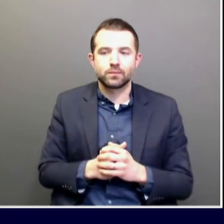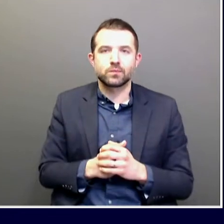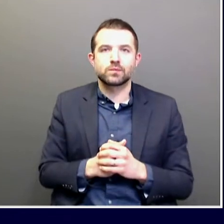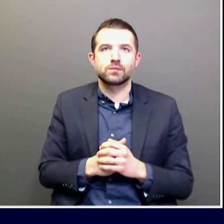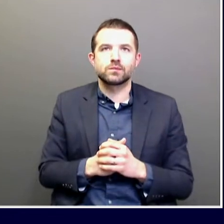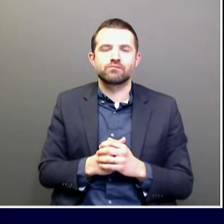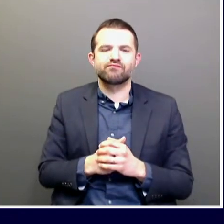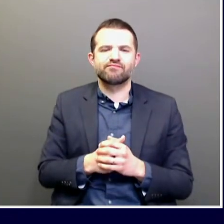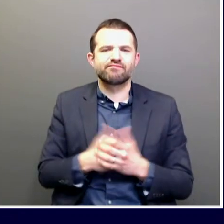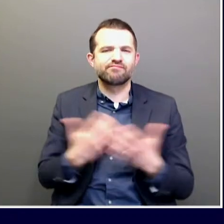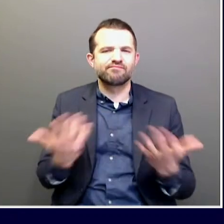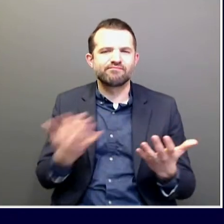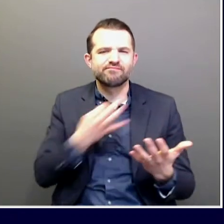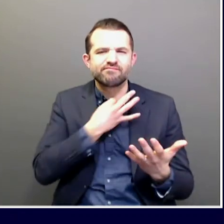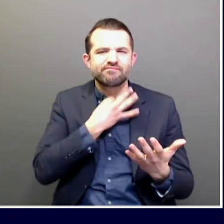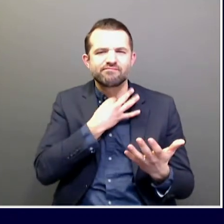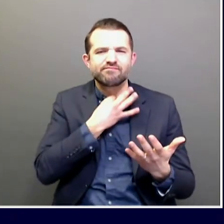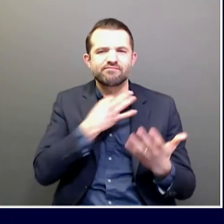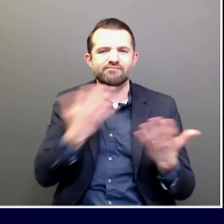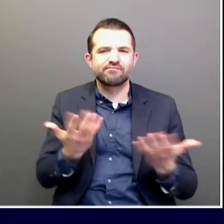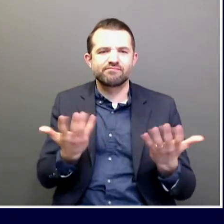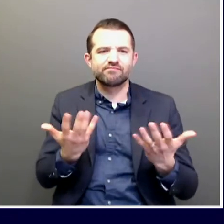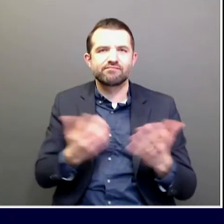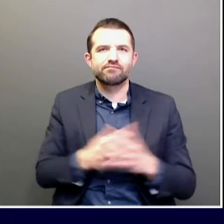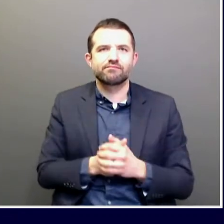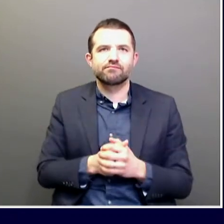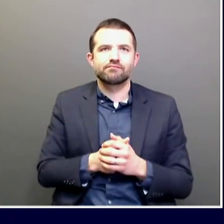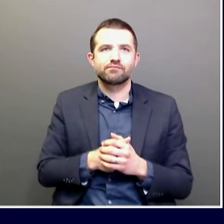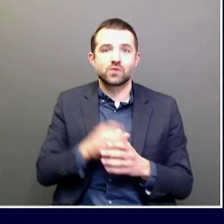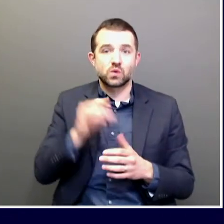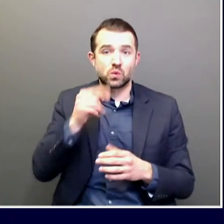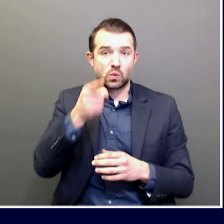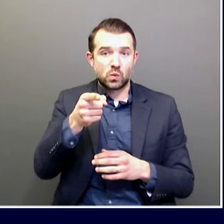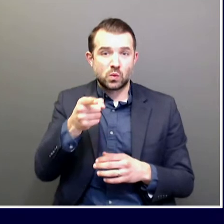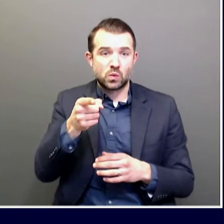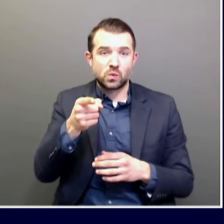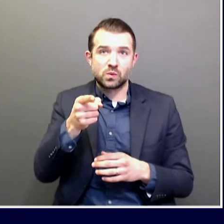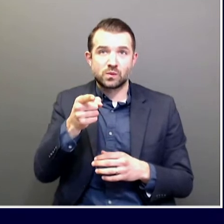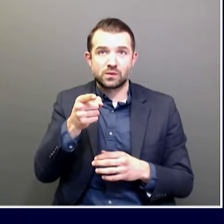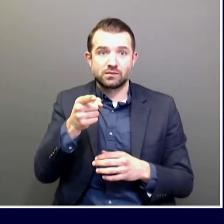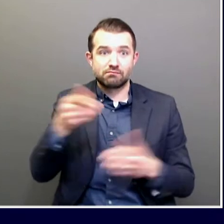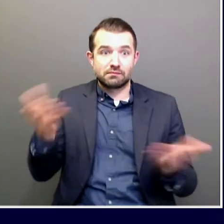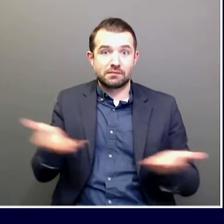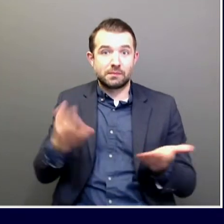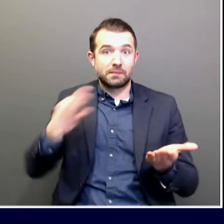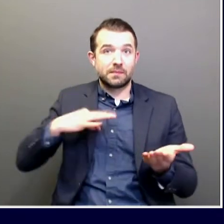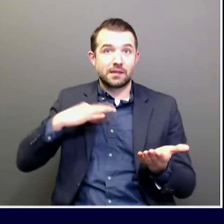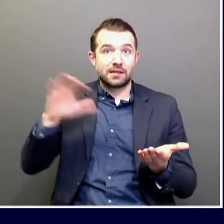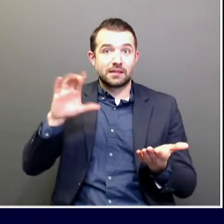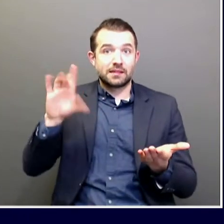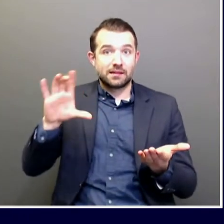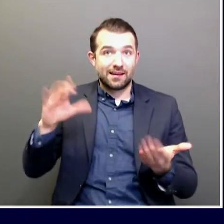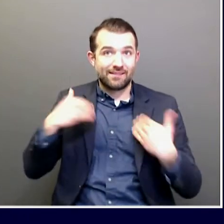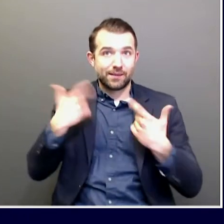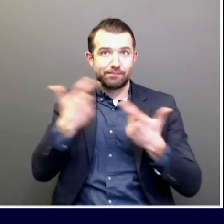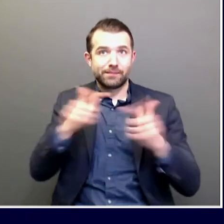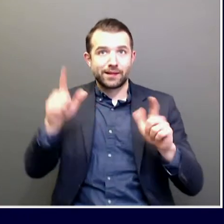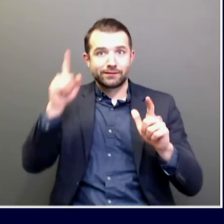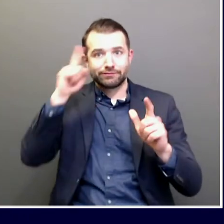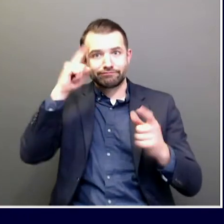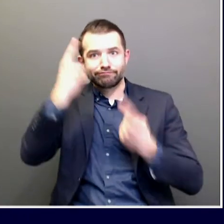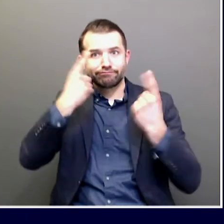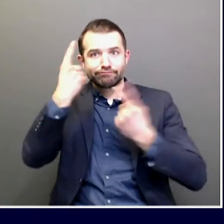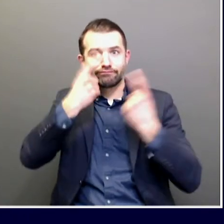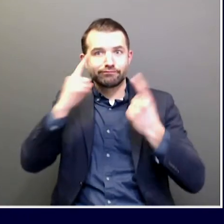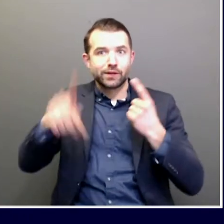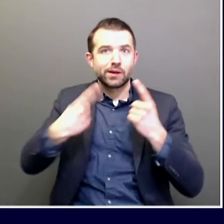state about that subject? It's been a while since we've seen anything at the federal level. Yep. Now, Patrick, are you referring to mask use in